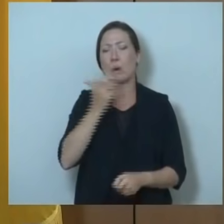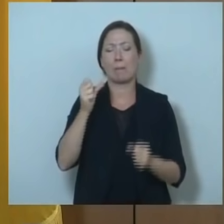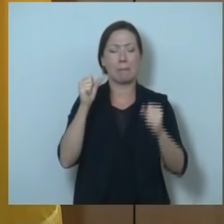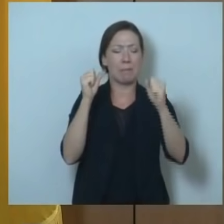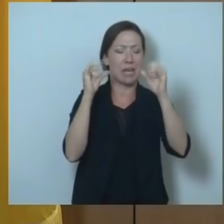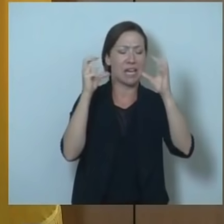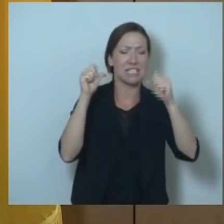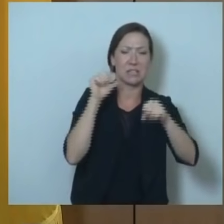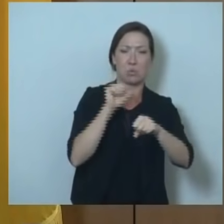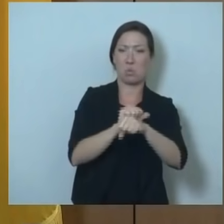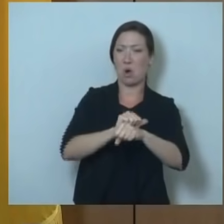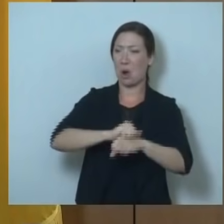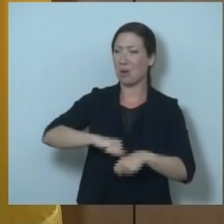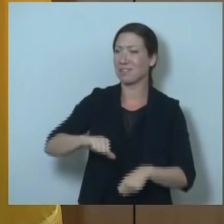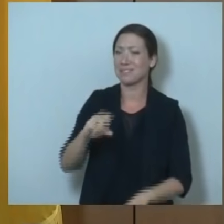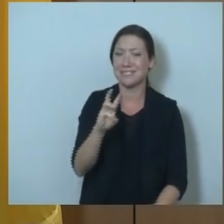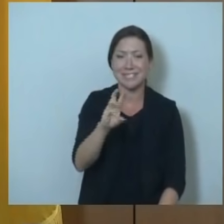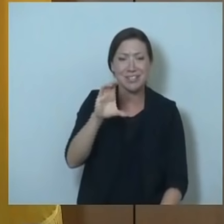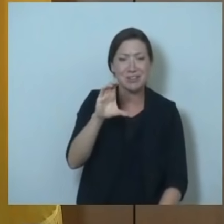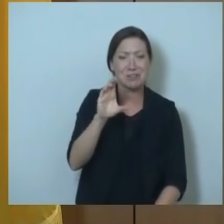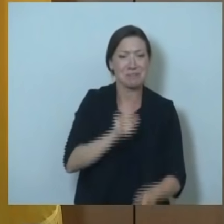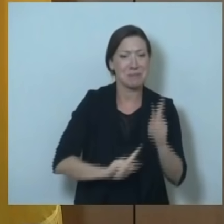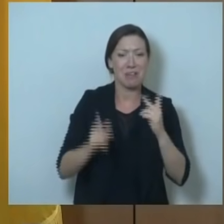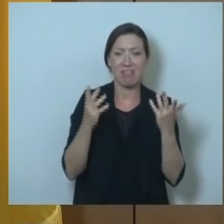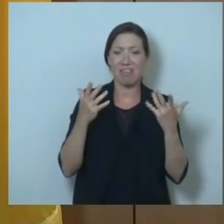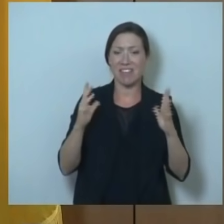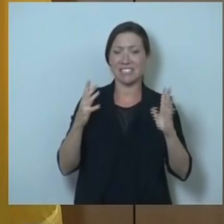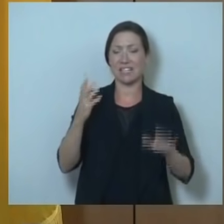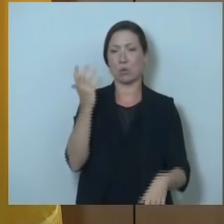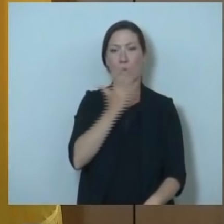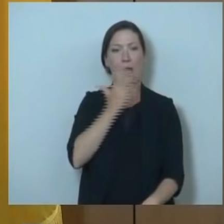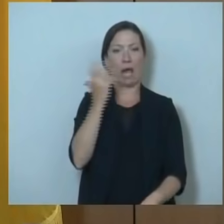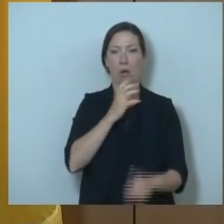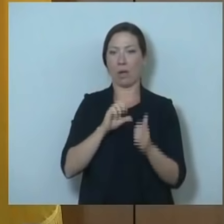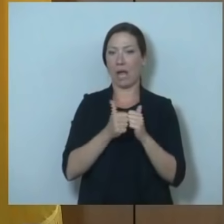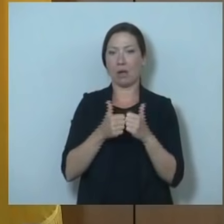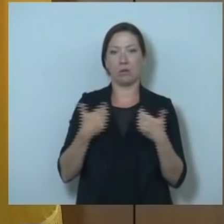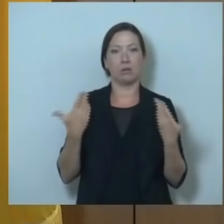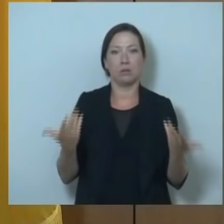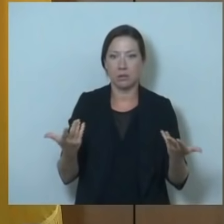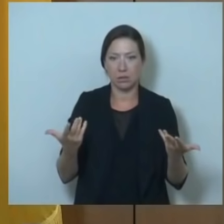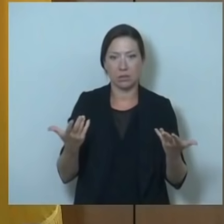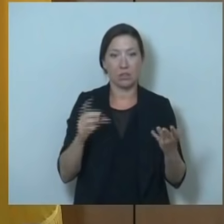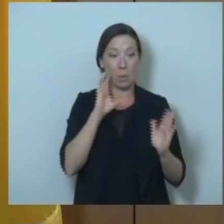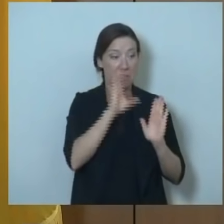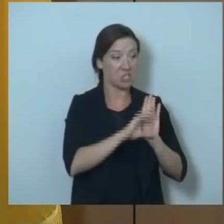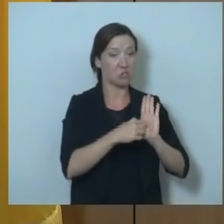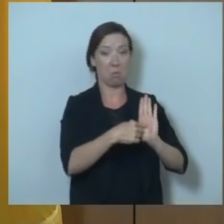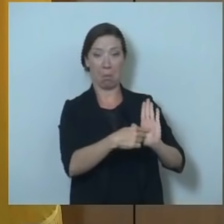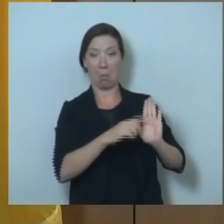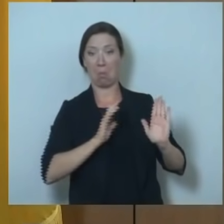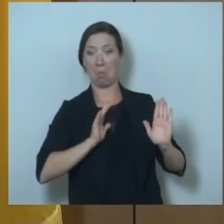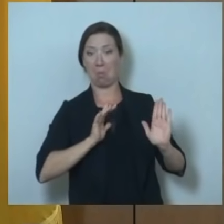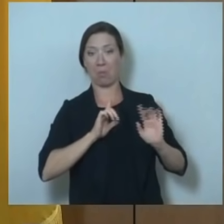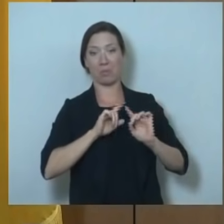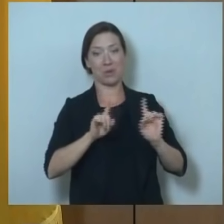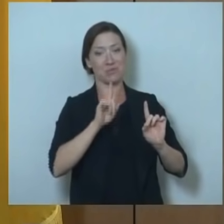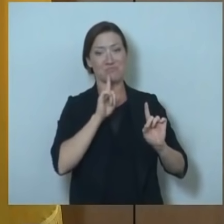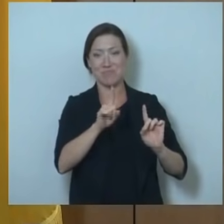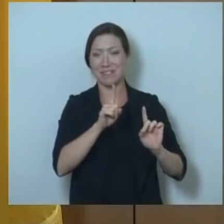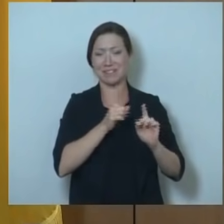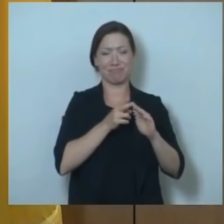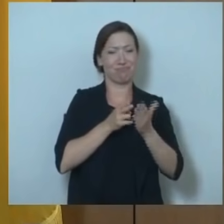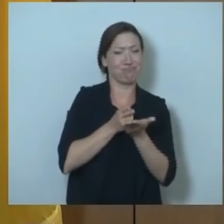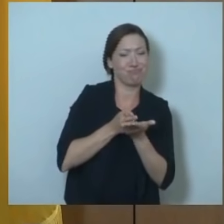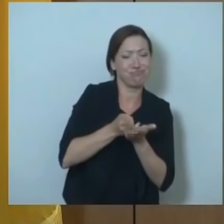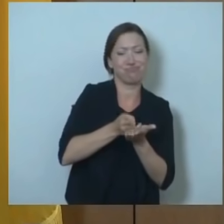and I want to make sure that New Mexicans know that, frankly, those photos are great, but they don't do justice to the amount of work that you're doing every single day, and